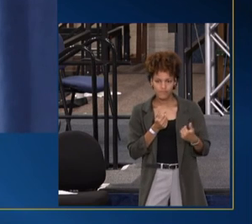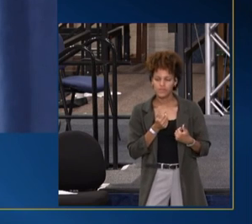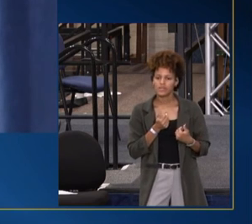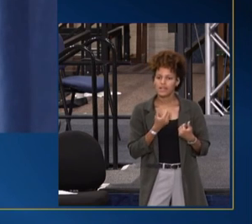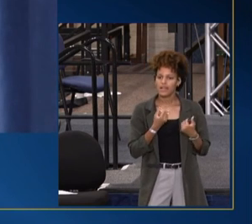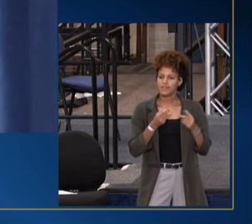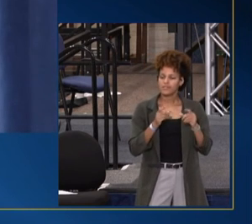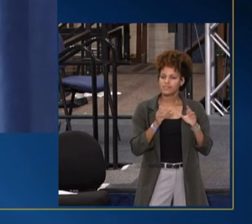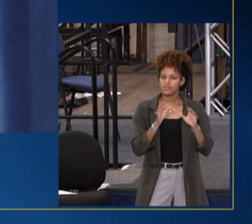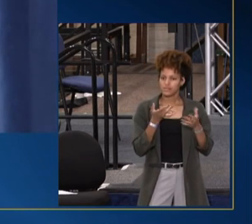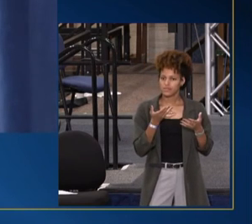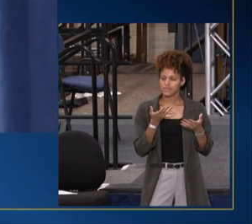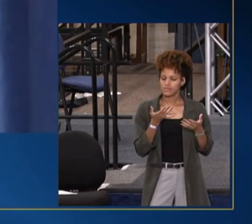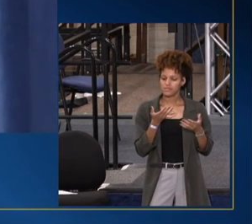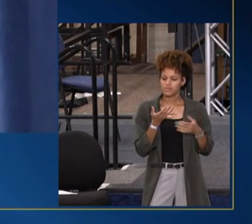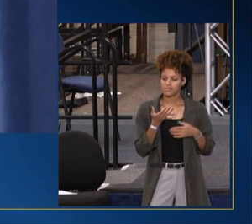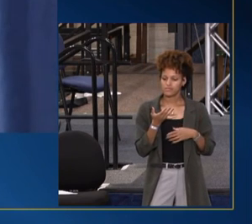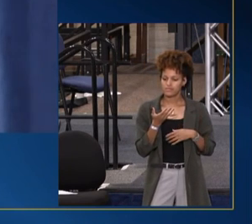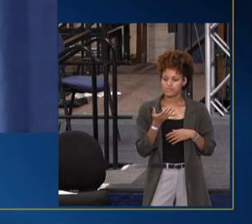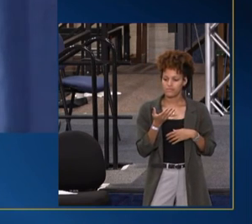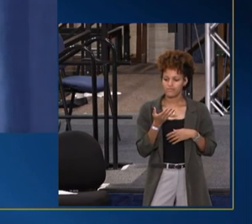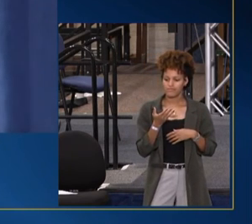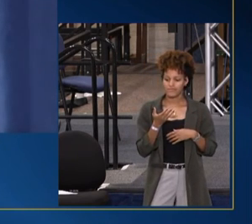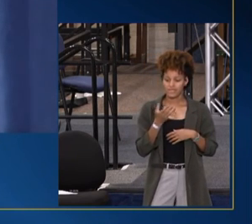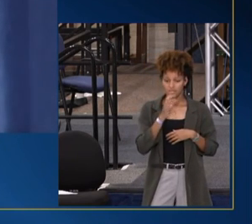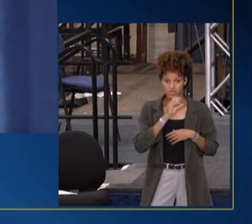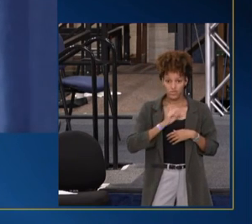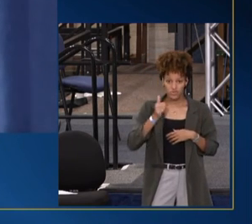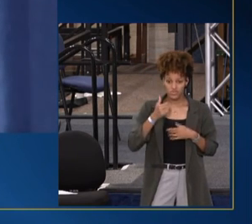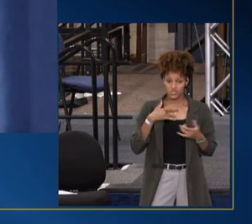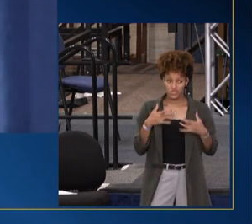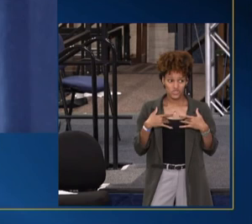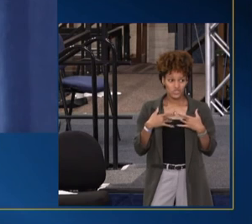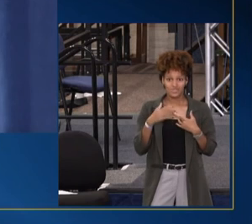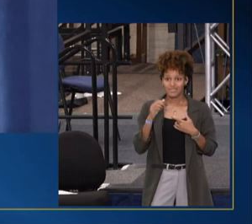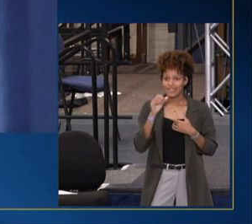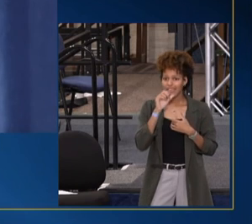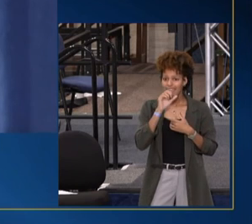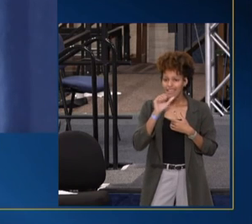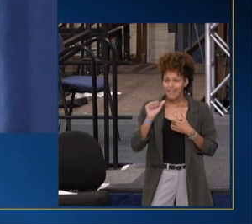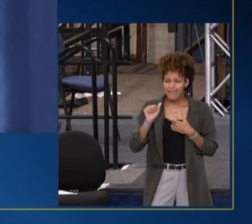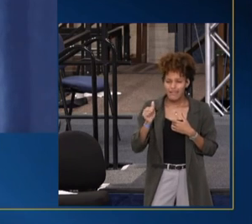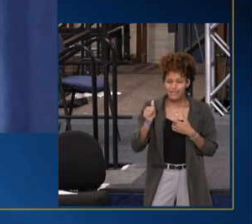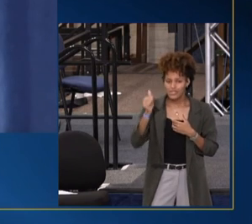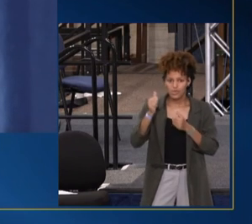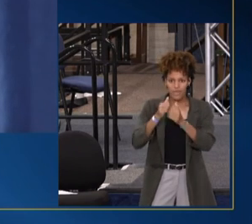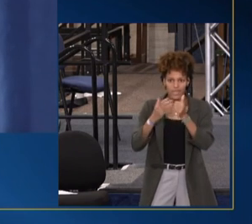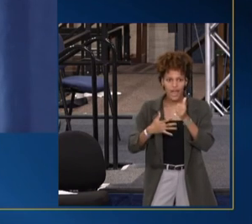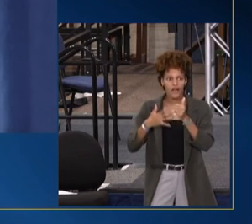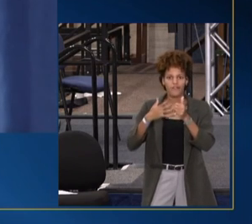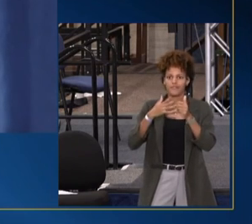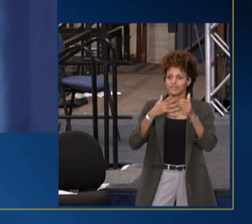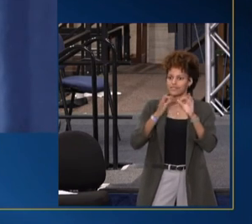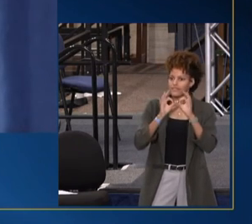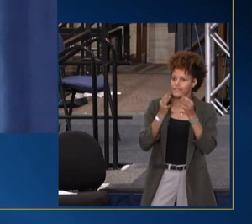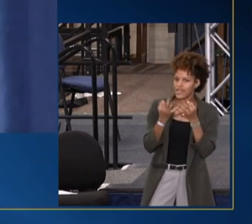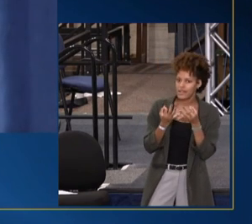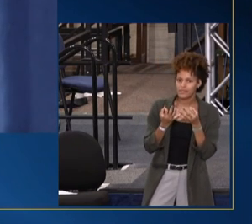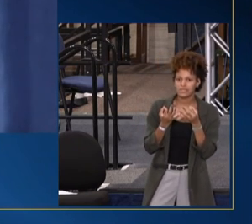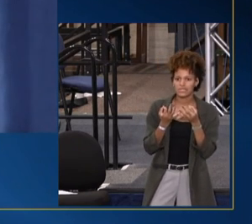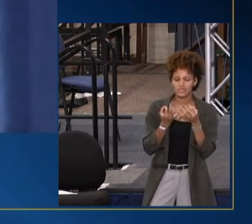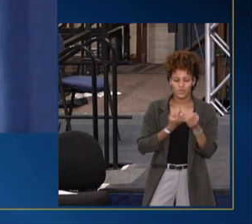know, they are of concern. They're aging without their families. We're coming off